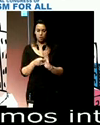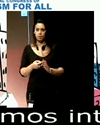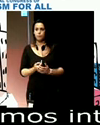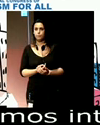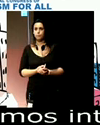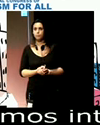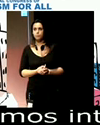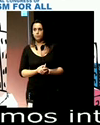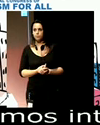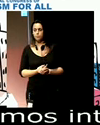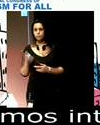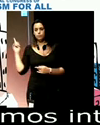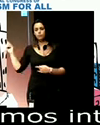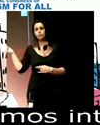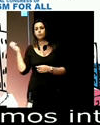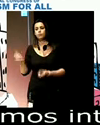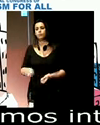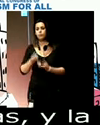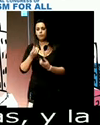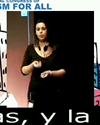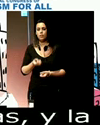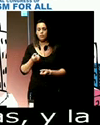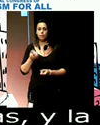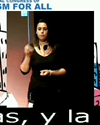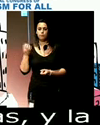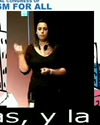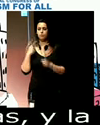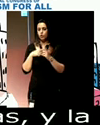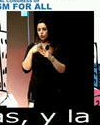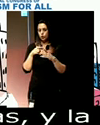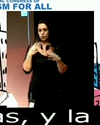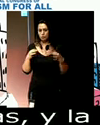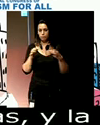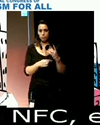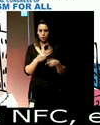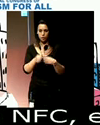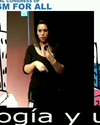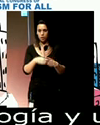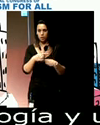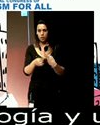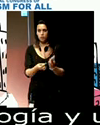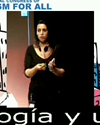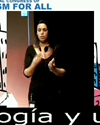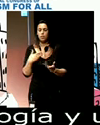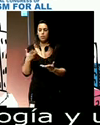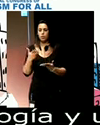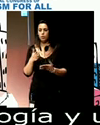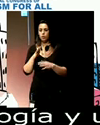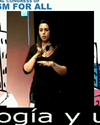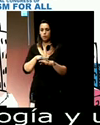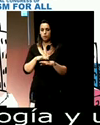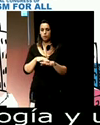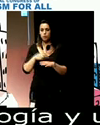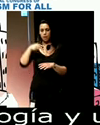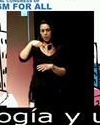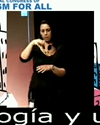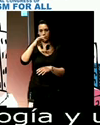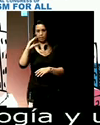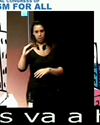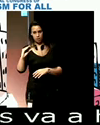He's an expert on these technologies. He's going to talk to us about daily objects that talk to you using